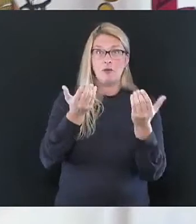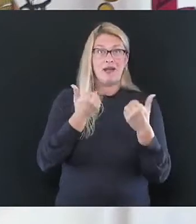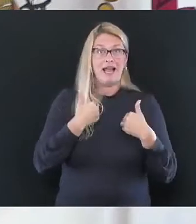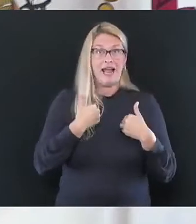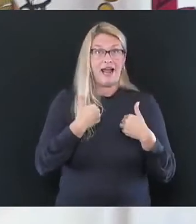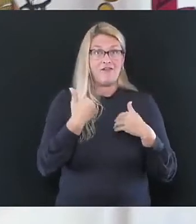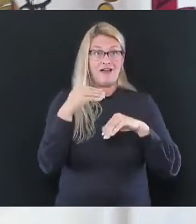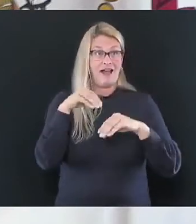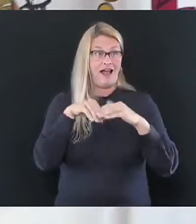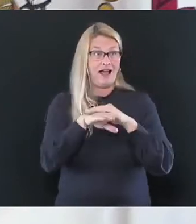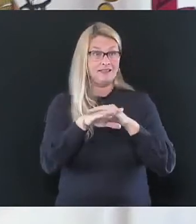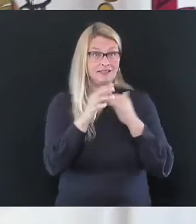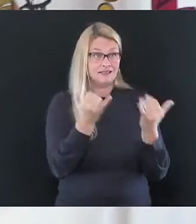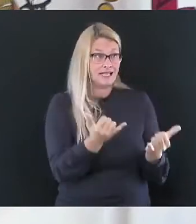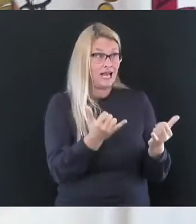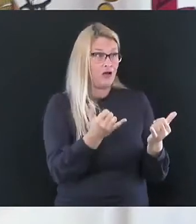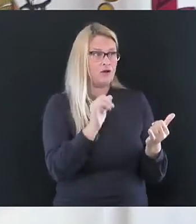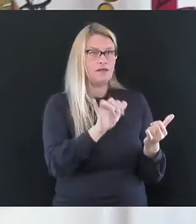abilities right now.